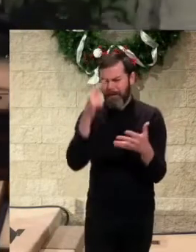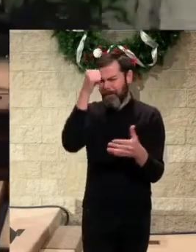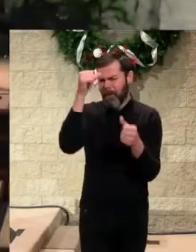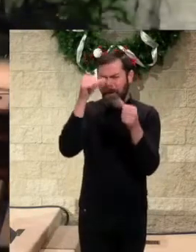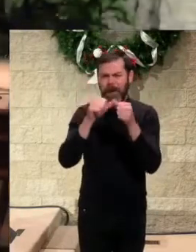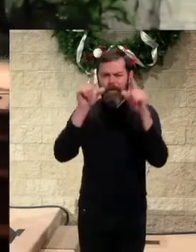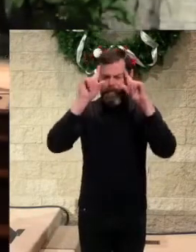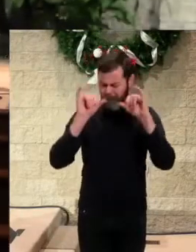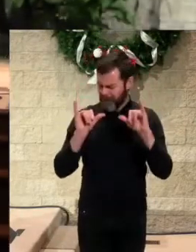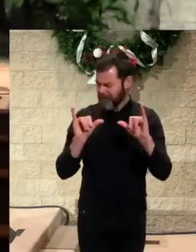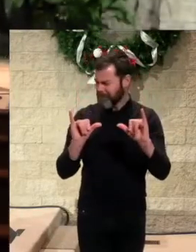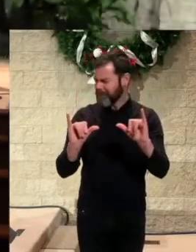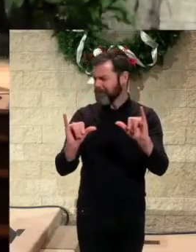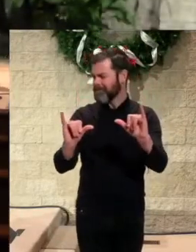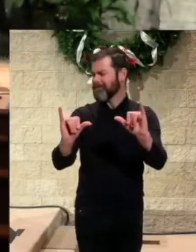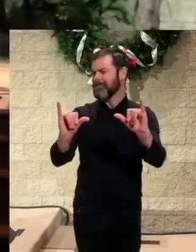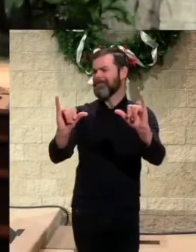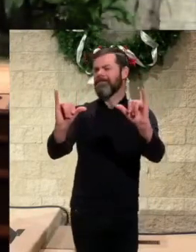our